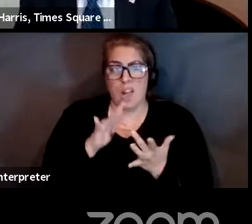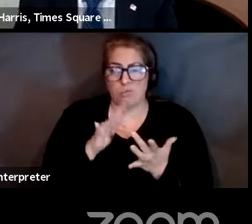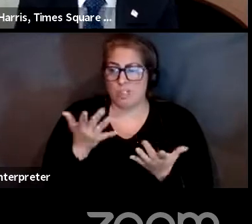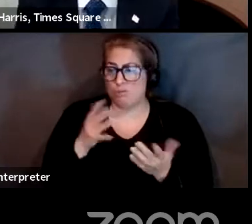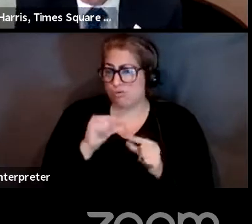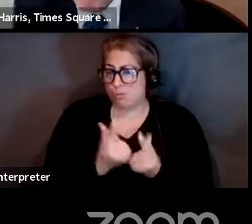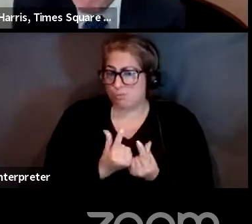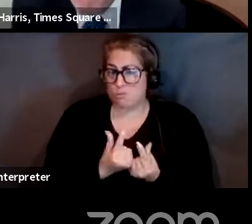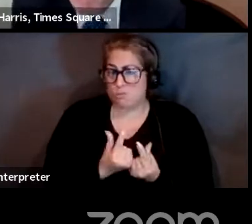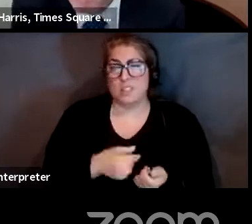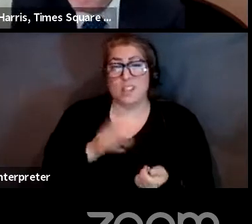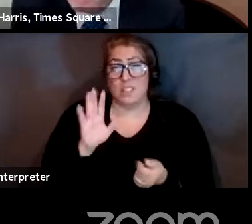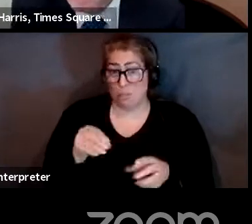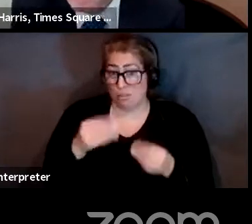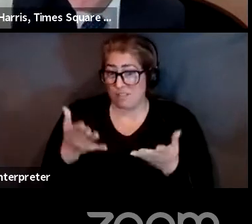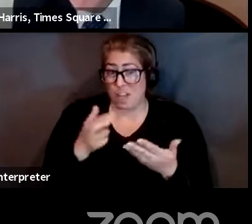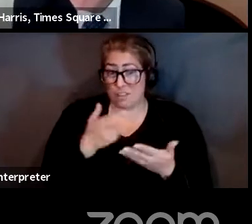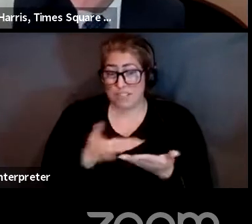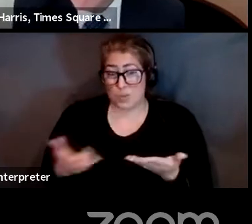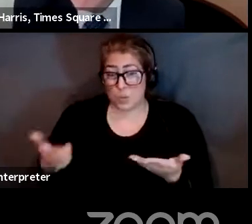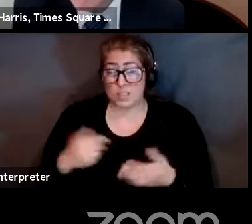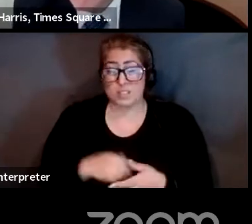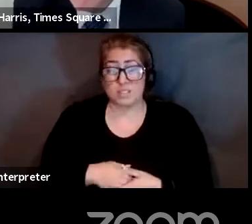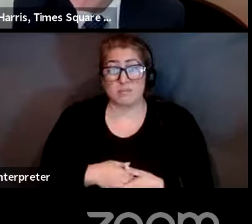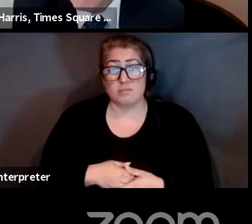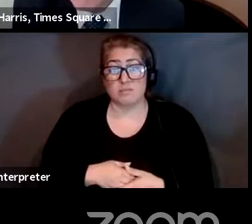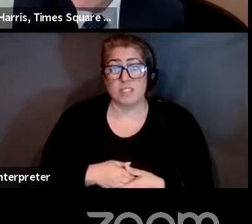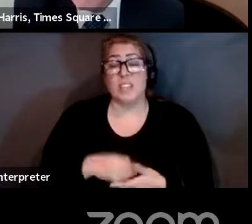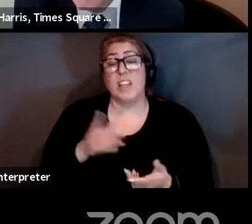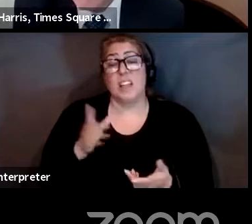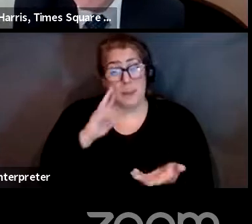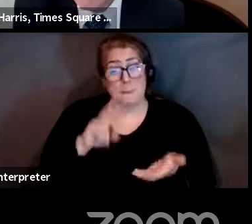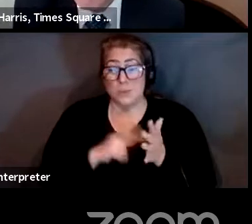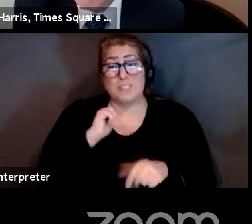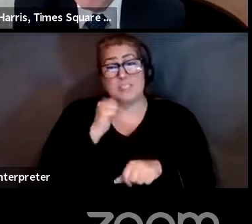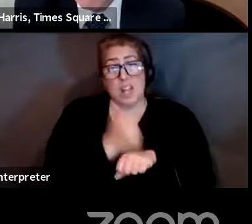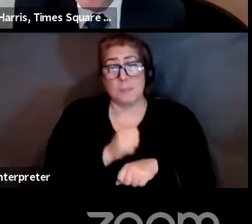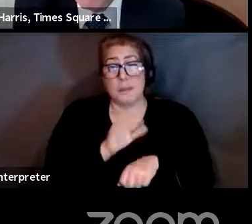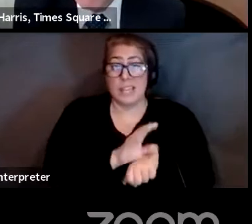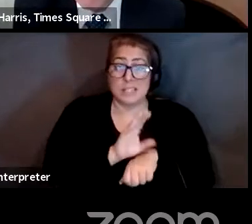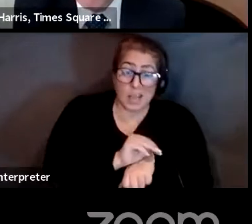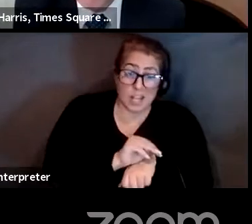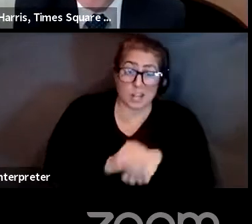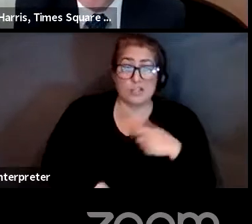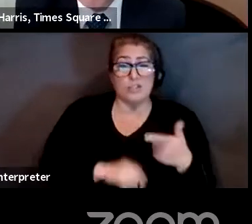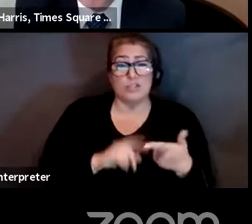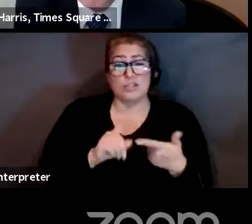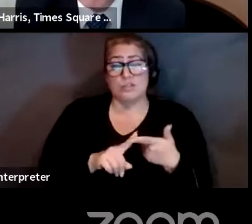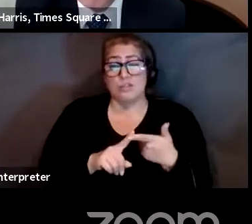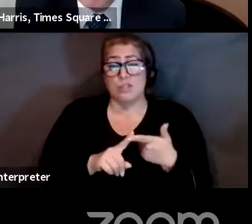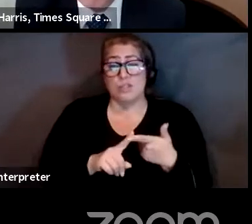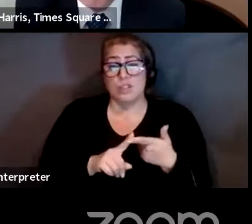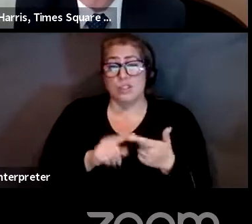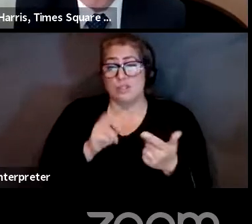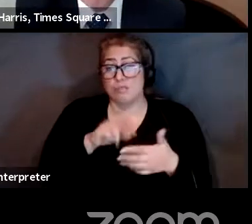can provide you with, you know, an outreach worker, case management, and help you